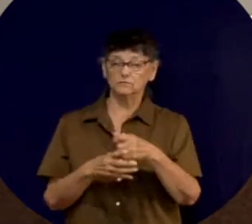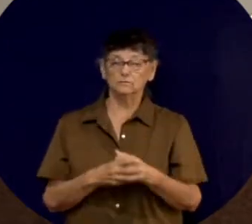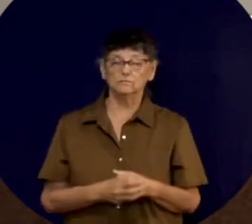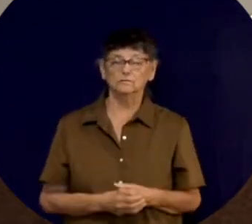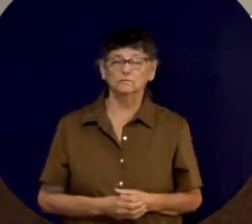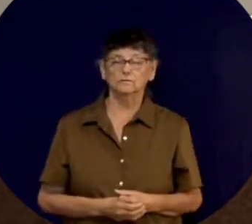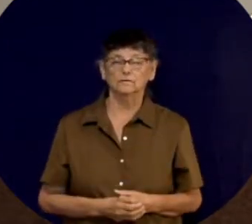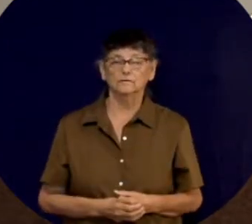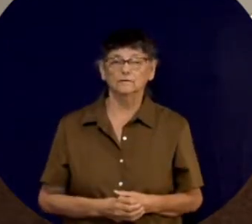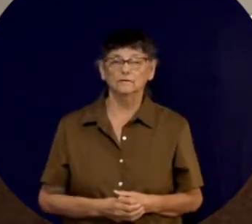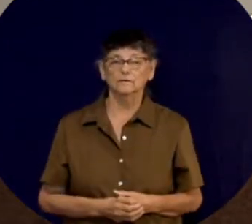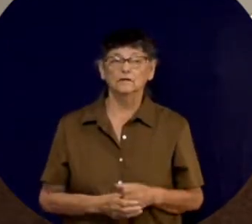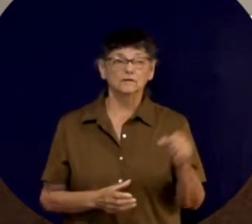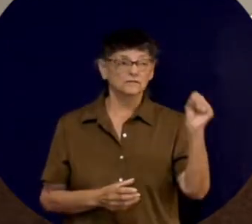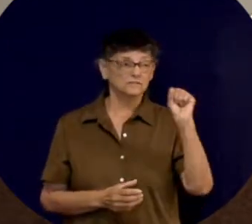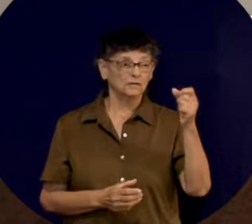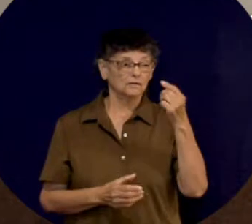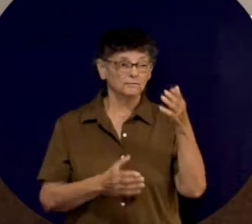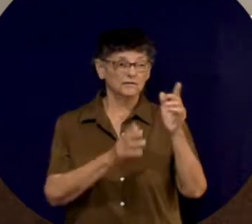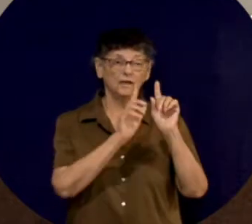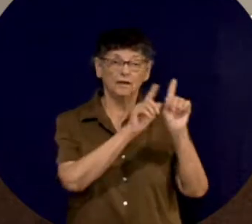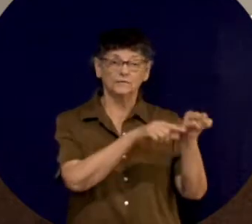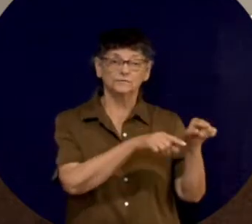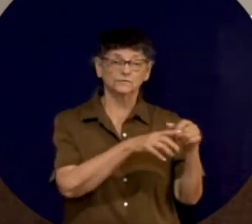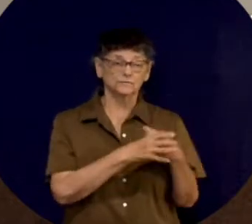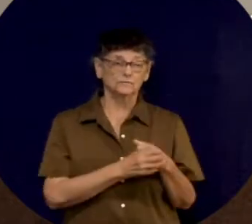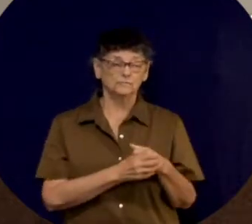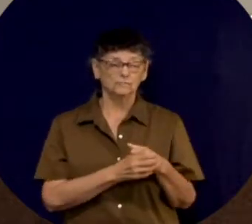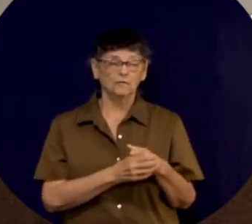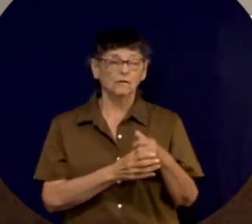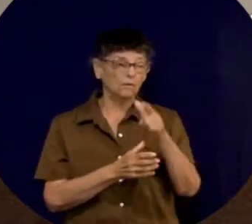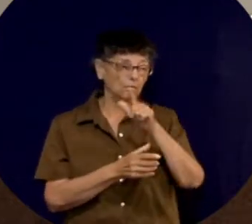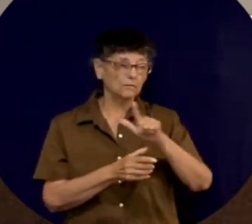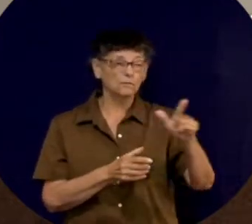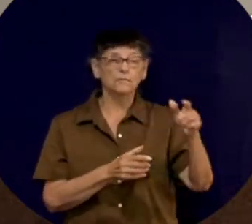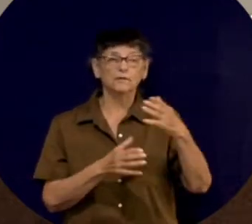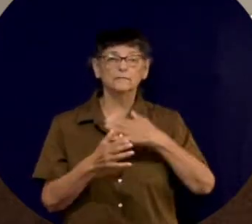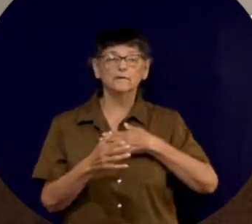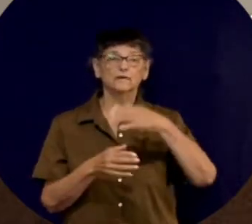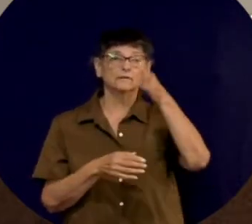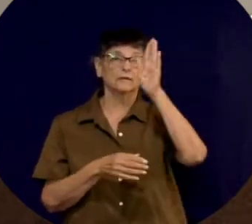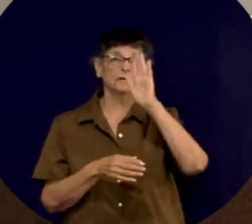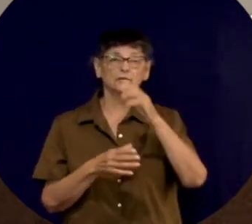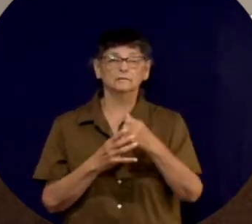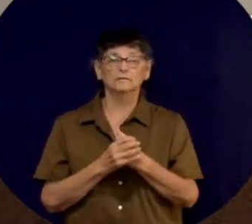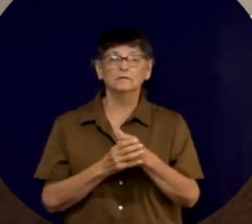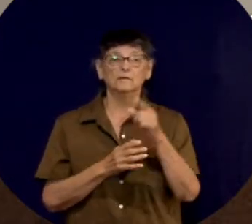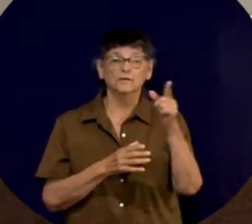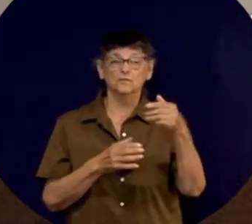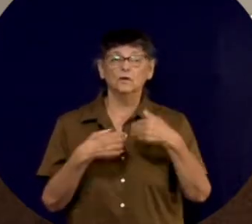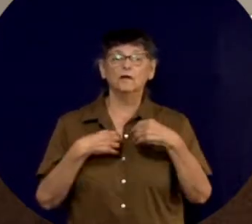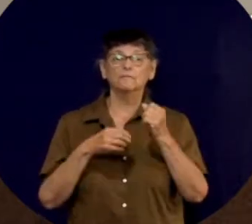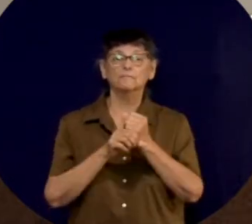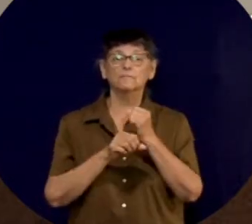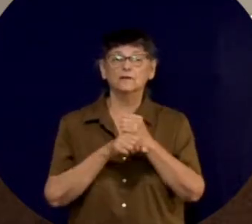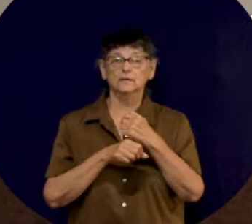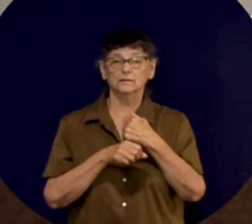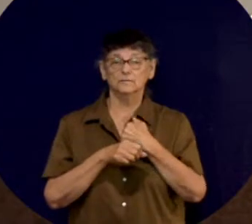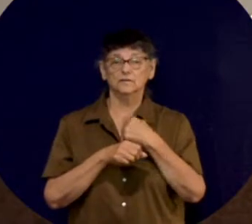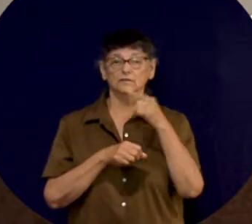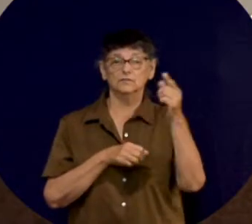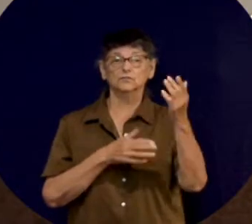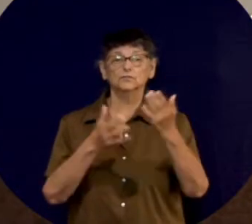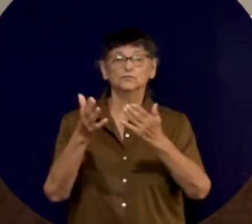you." Solomon answered, "O Lord, my God, you have made me,